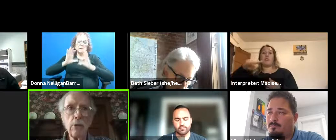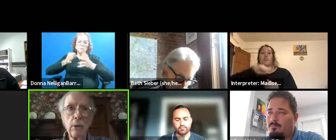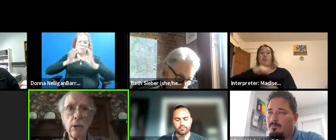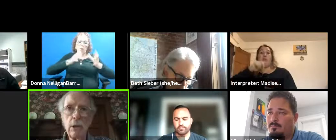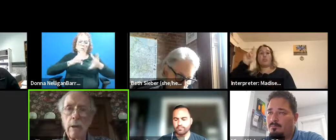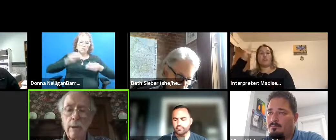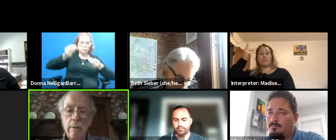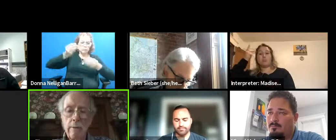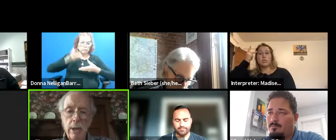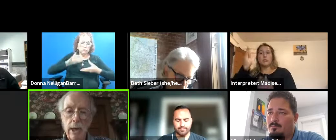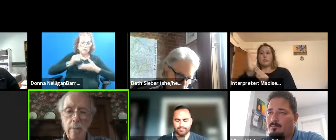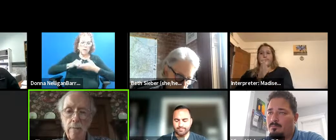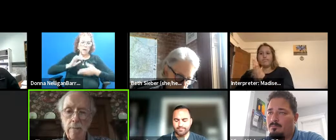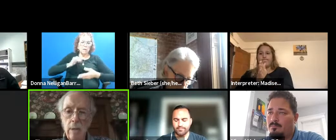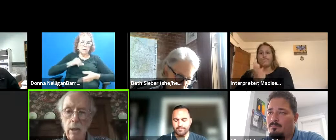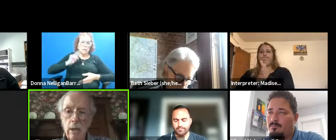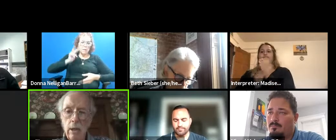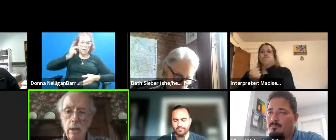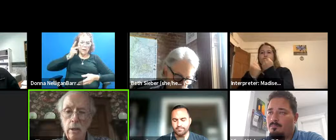election districts.